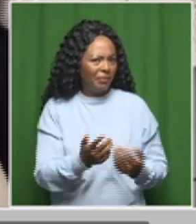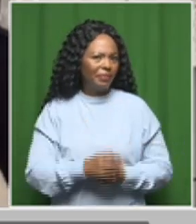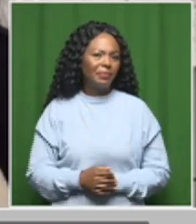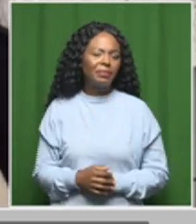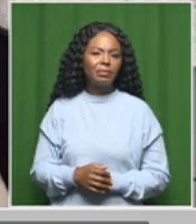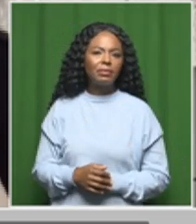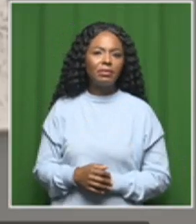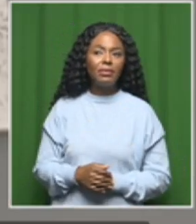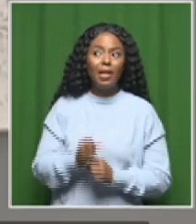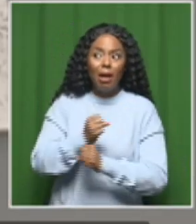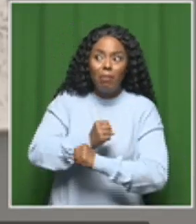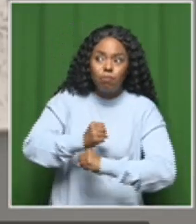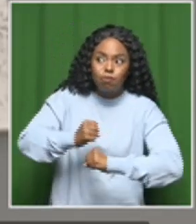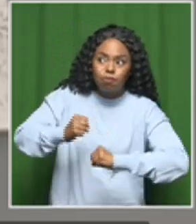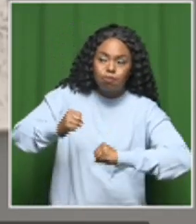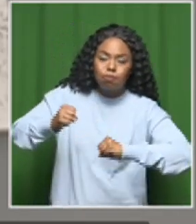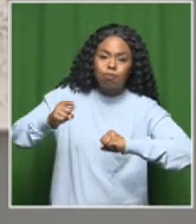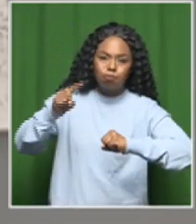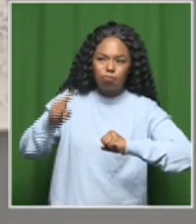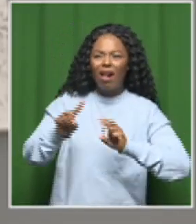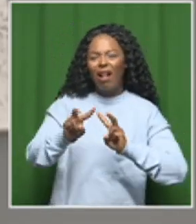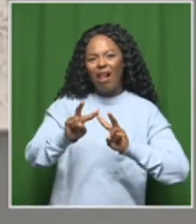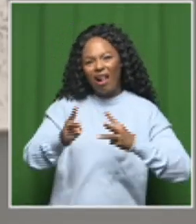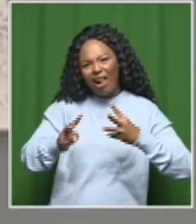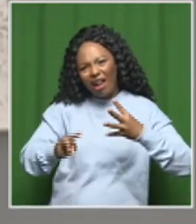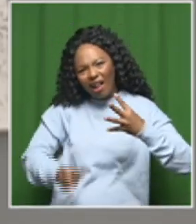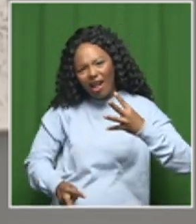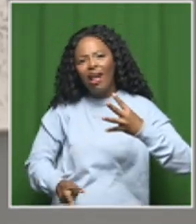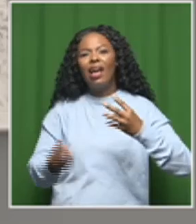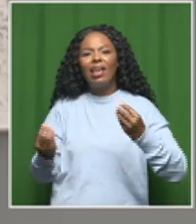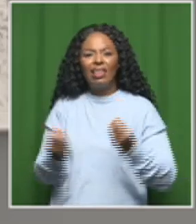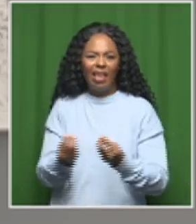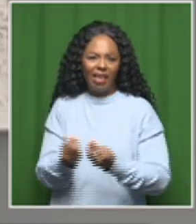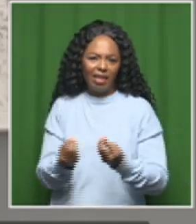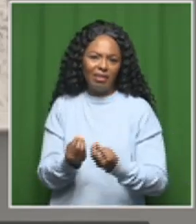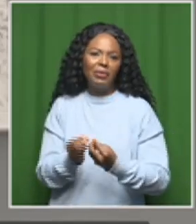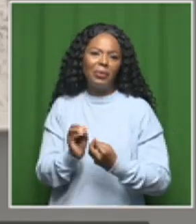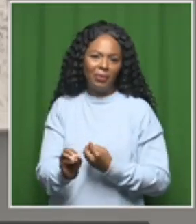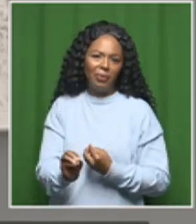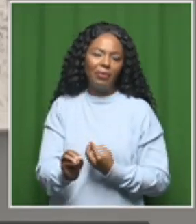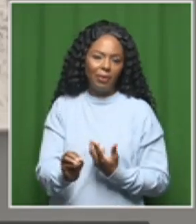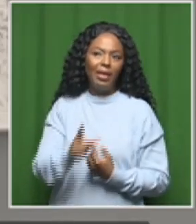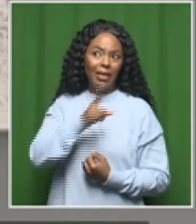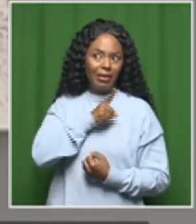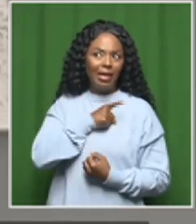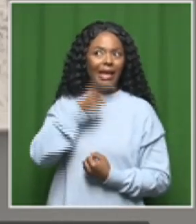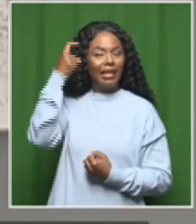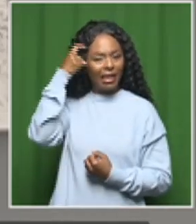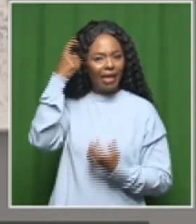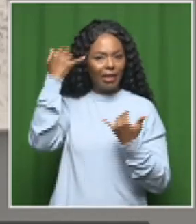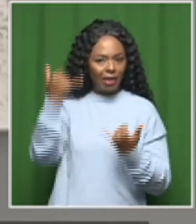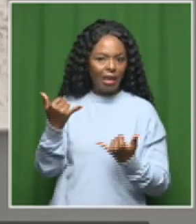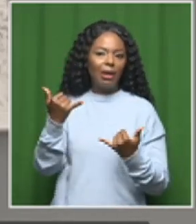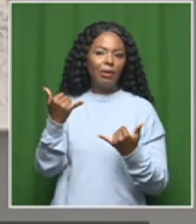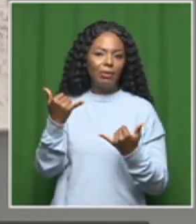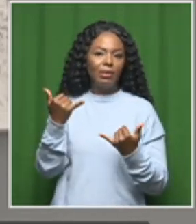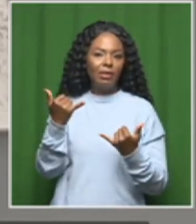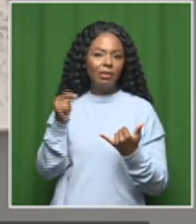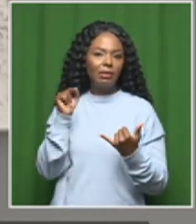So obesity is quite multifaceted, which is why I always say we need to lead with